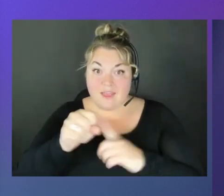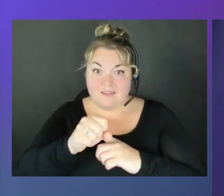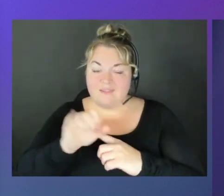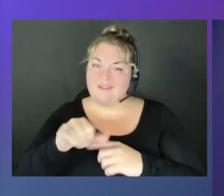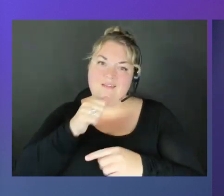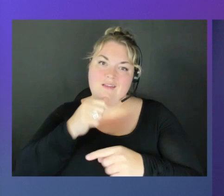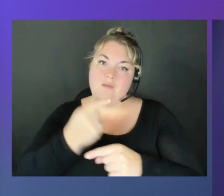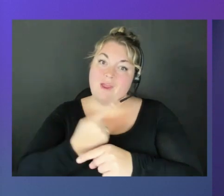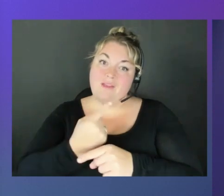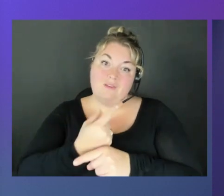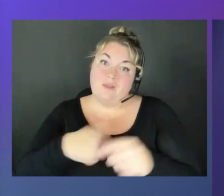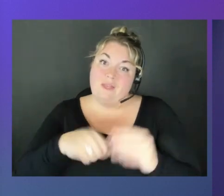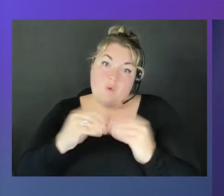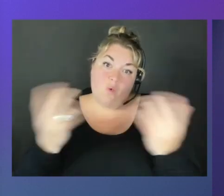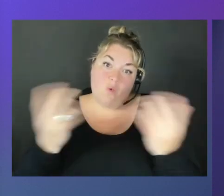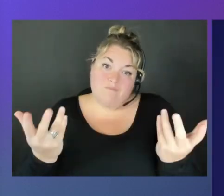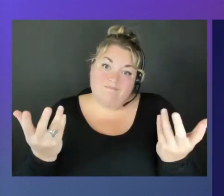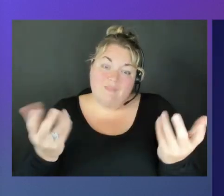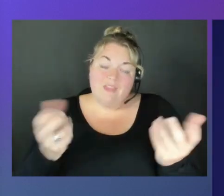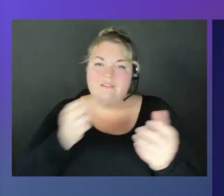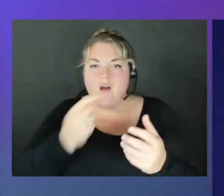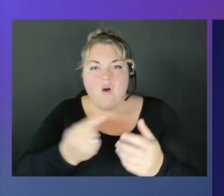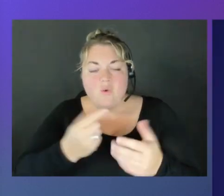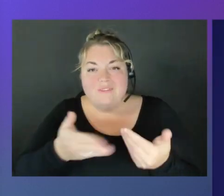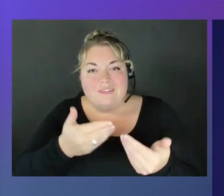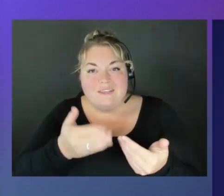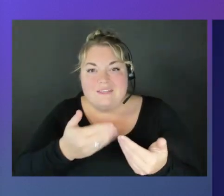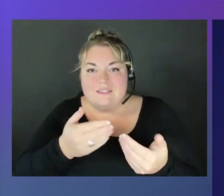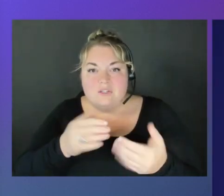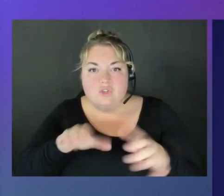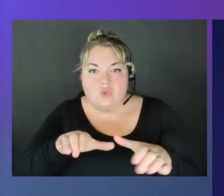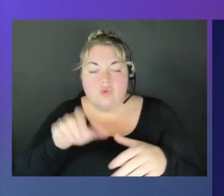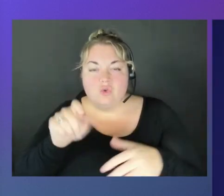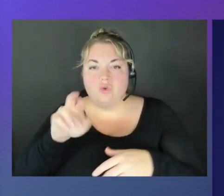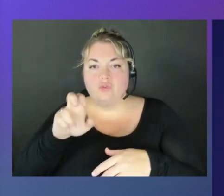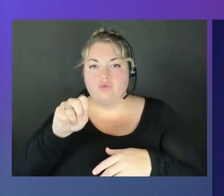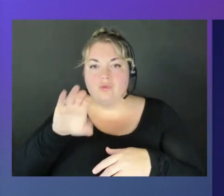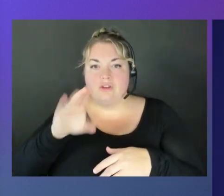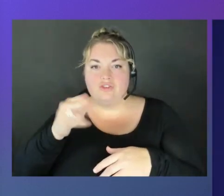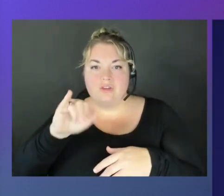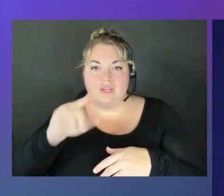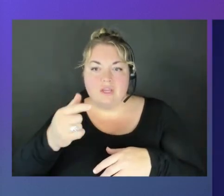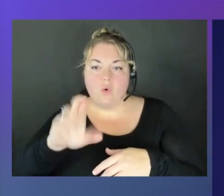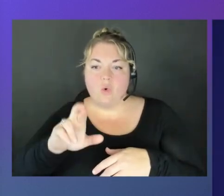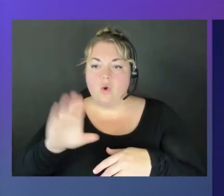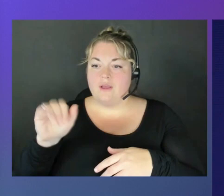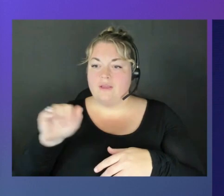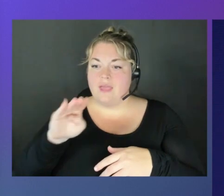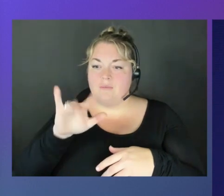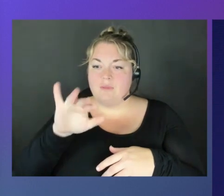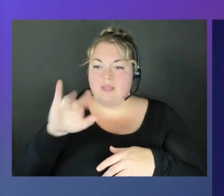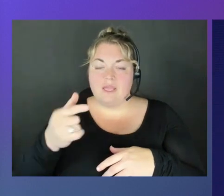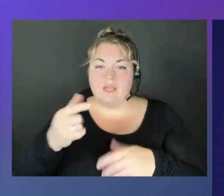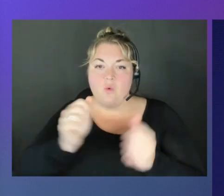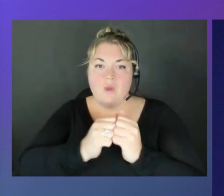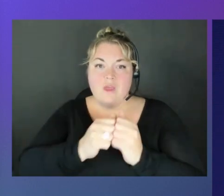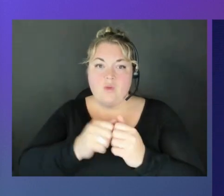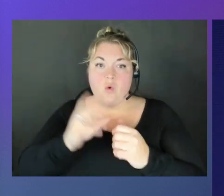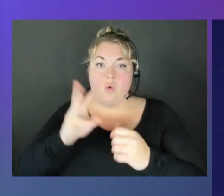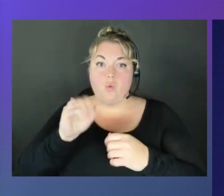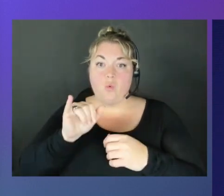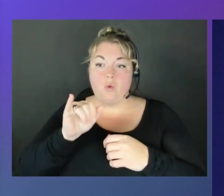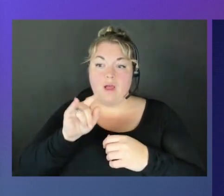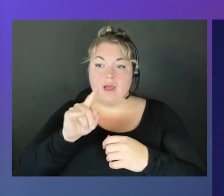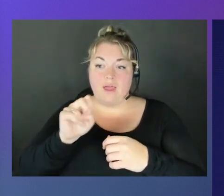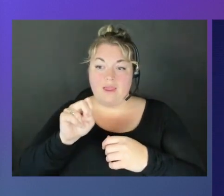anymore. It's not always easy to do trenching or lay cabling with wired networks, and wireless networks can hit